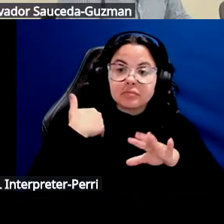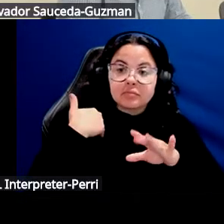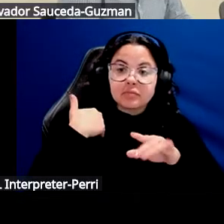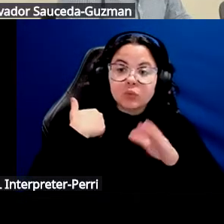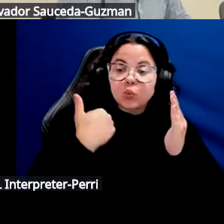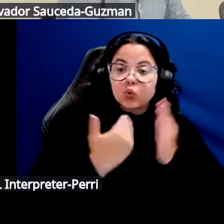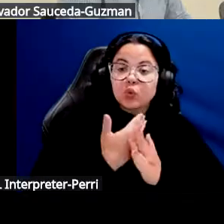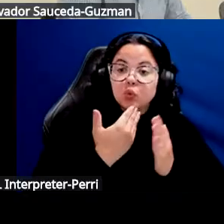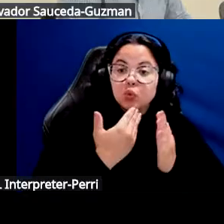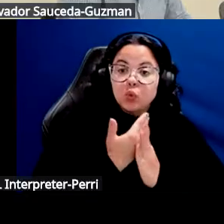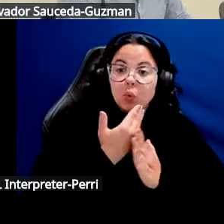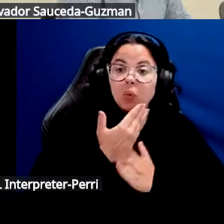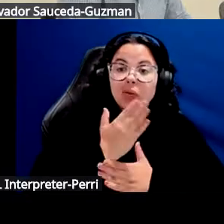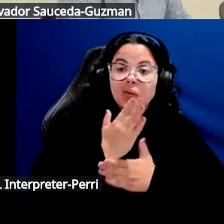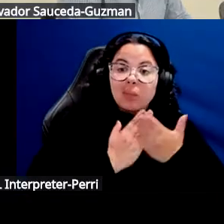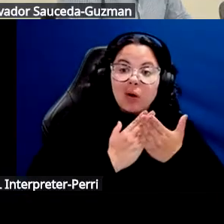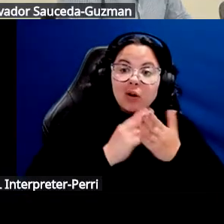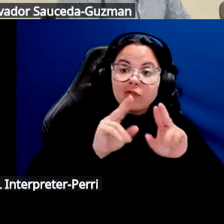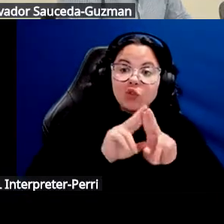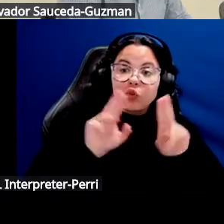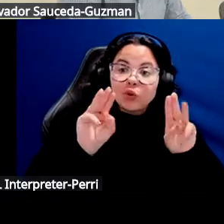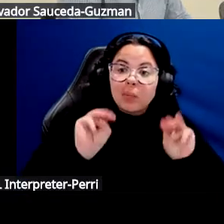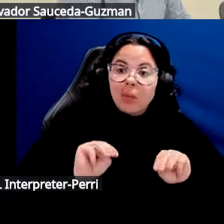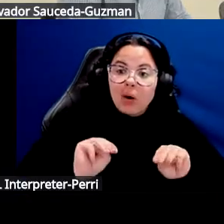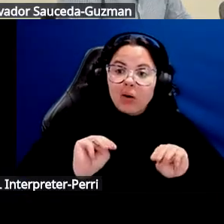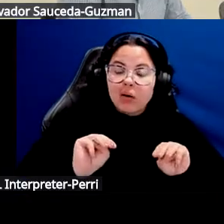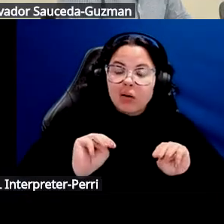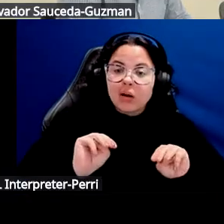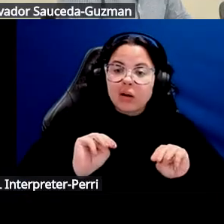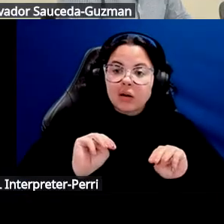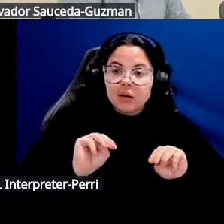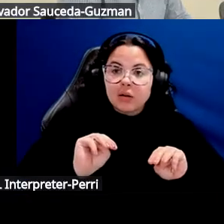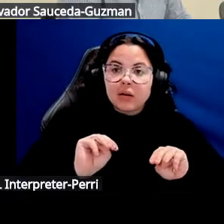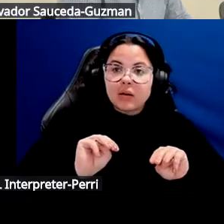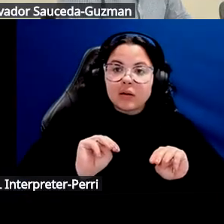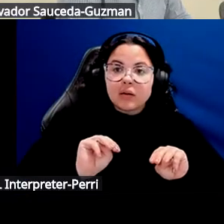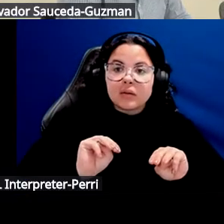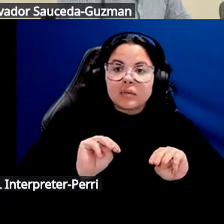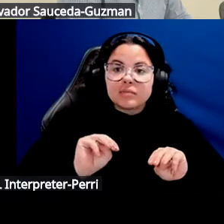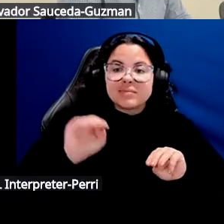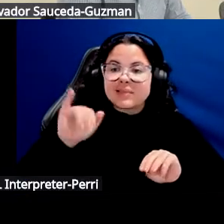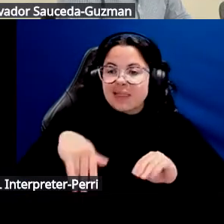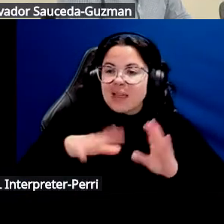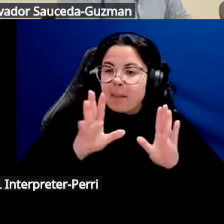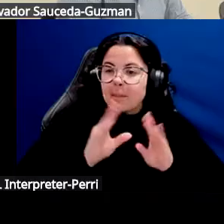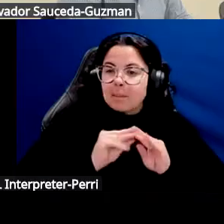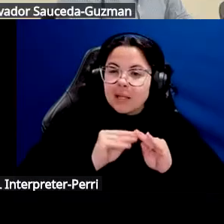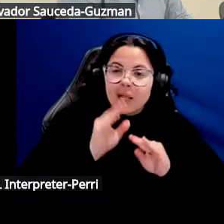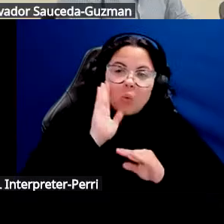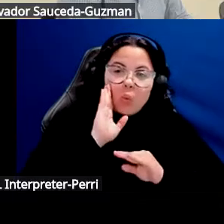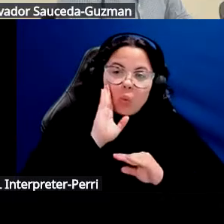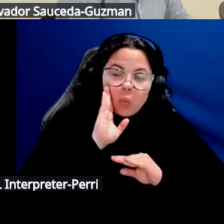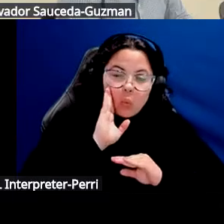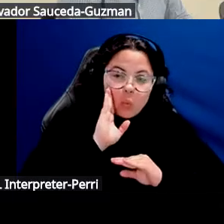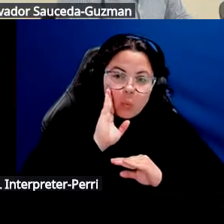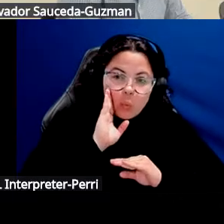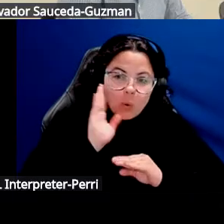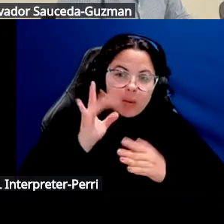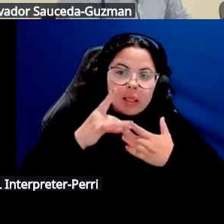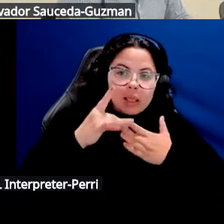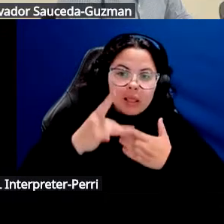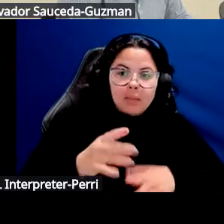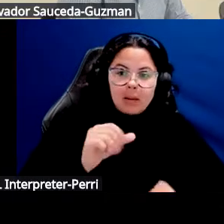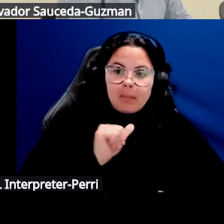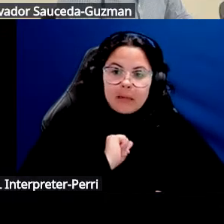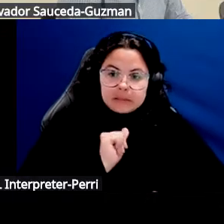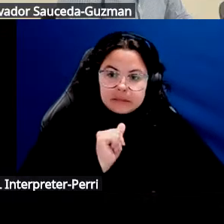renewal of part of the Union Market PUD, as I understand it. That meeting's going to be chaired by myself and our